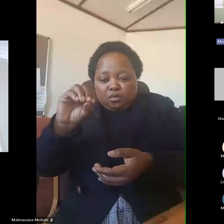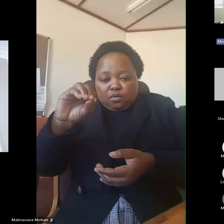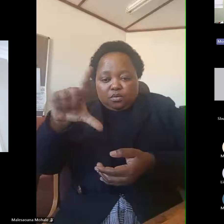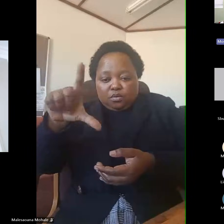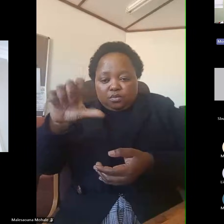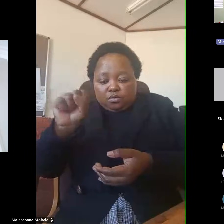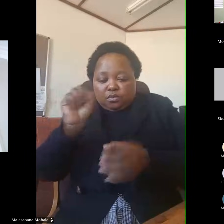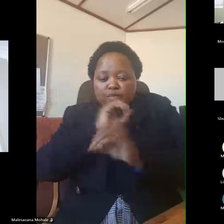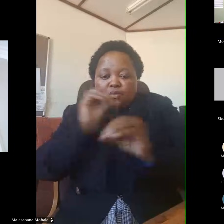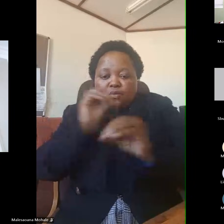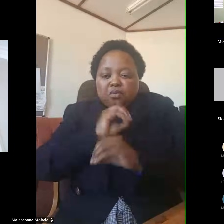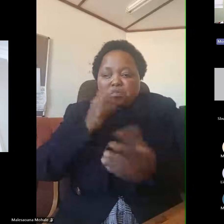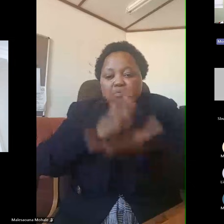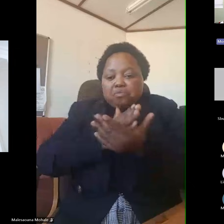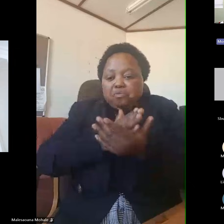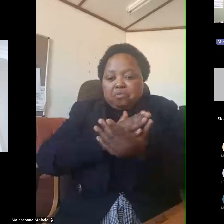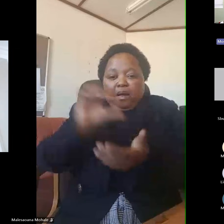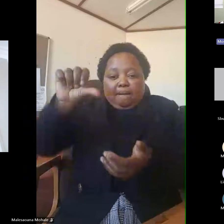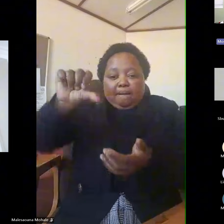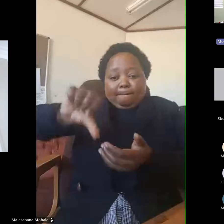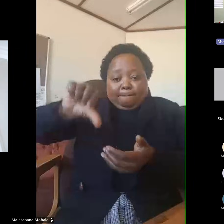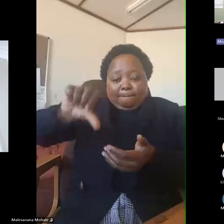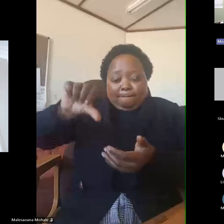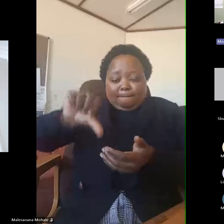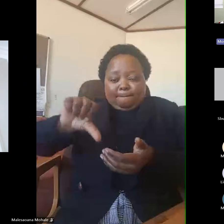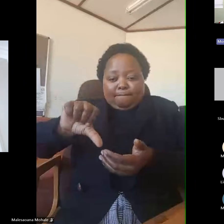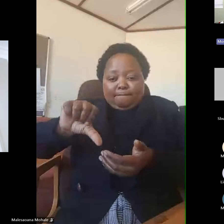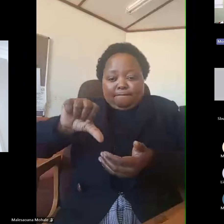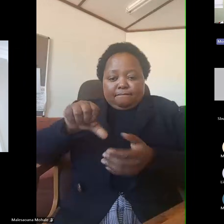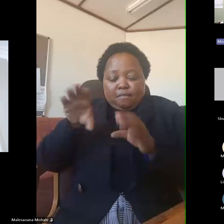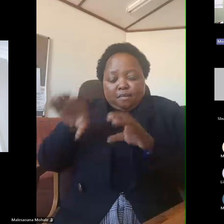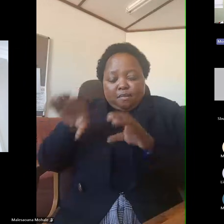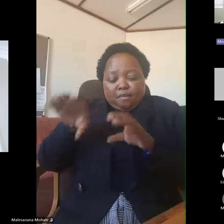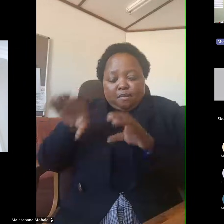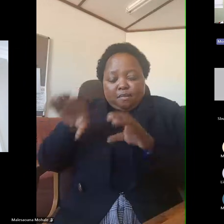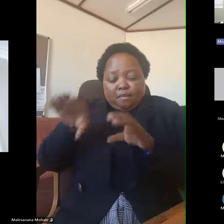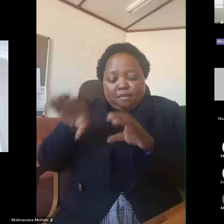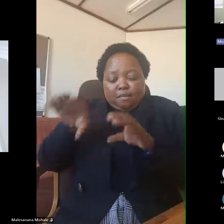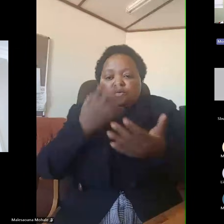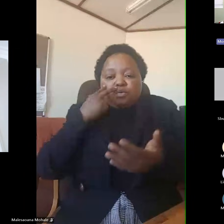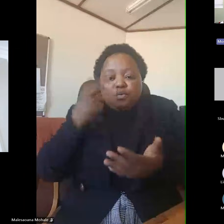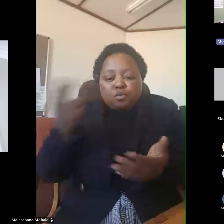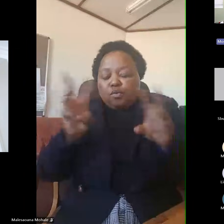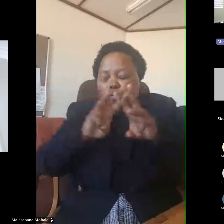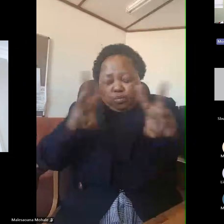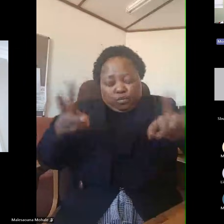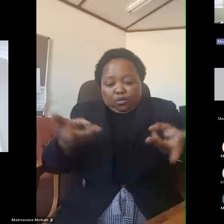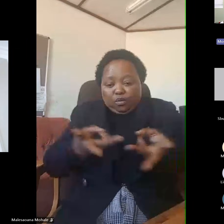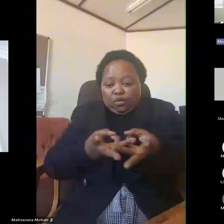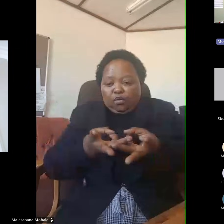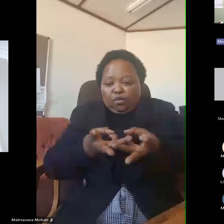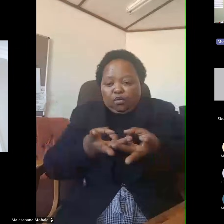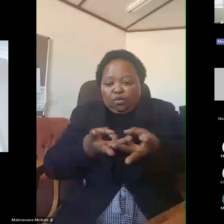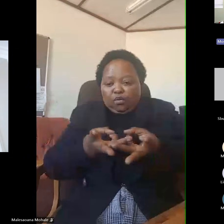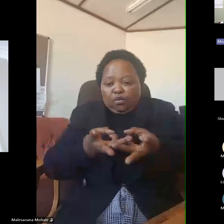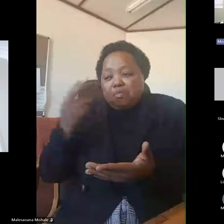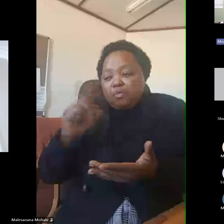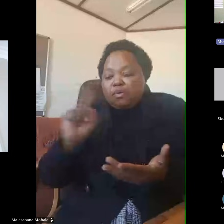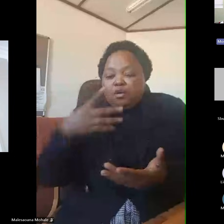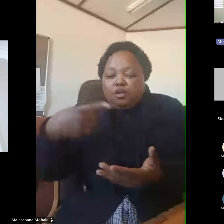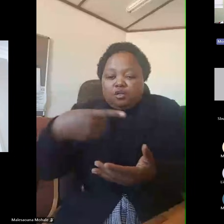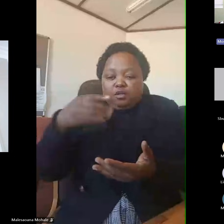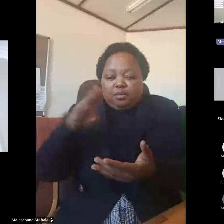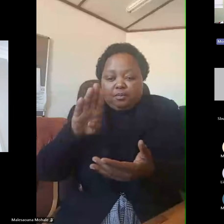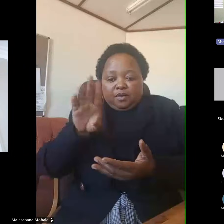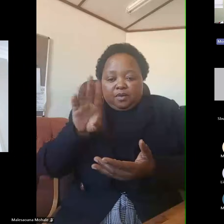and honestly looking holistically in terms of this GBV as a